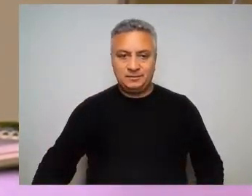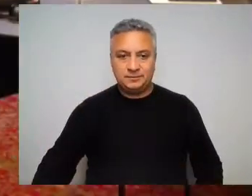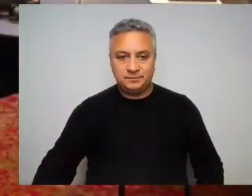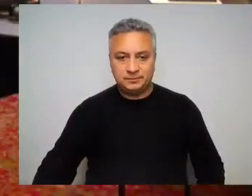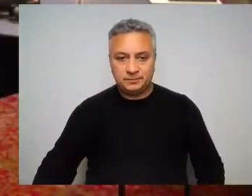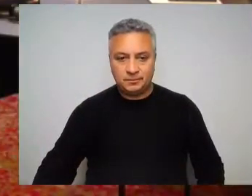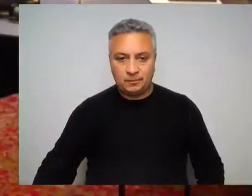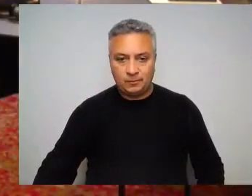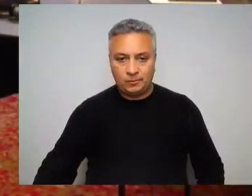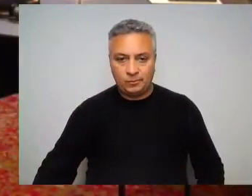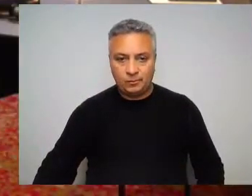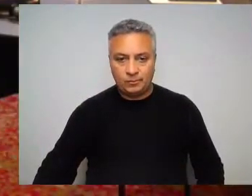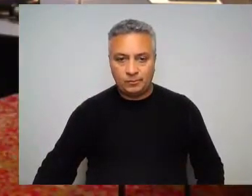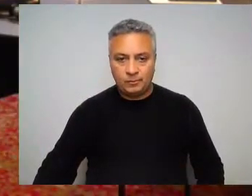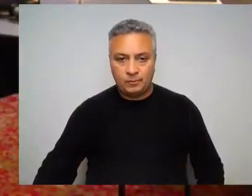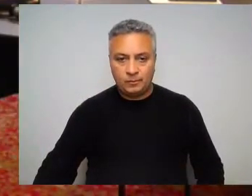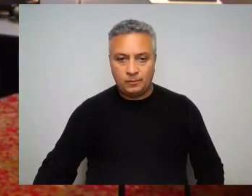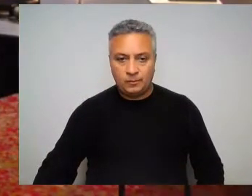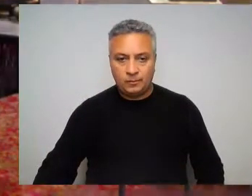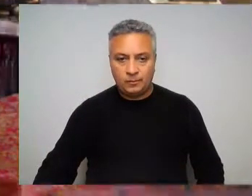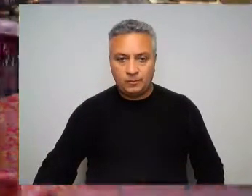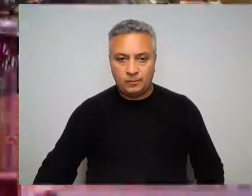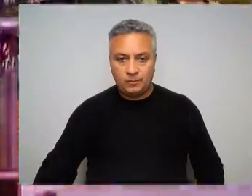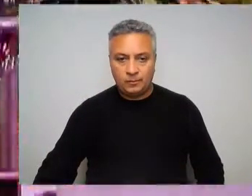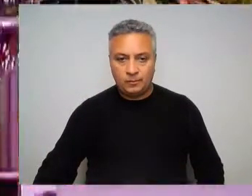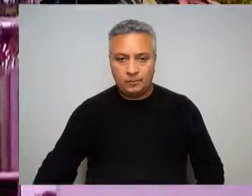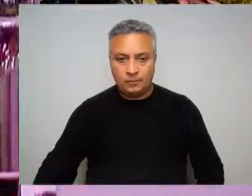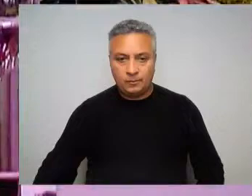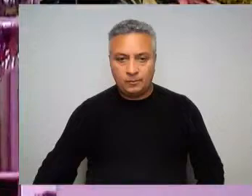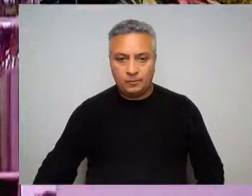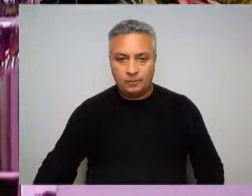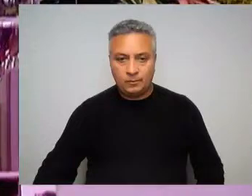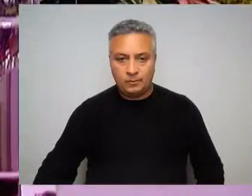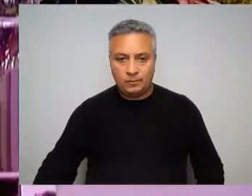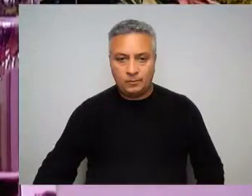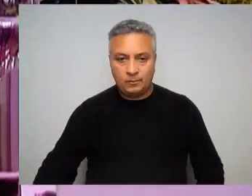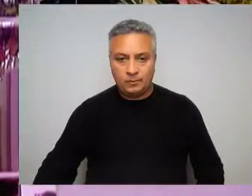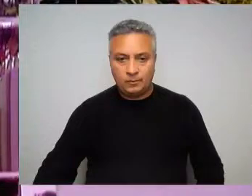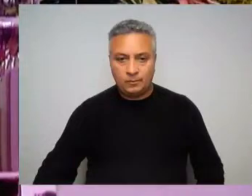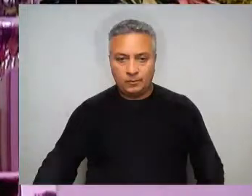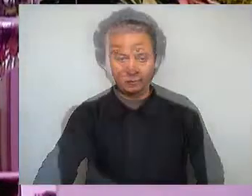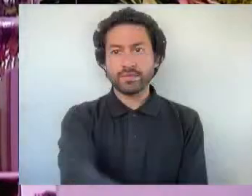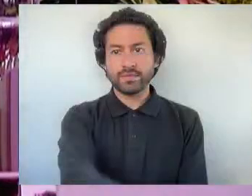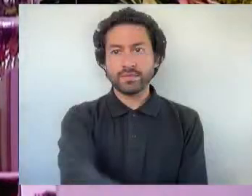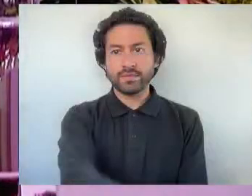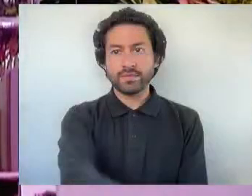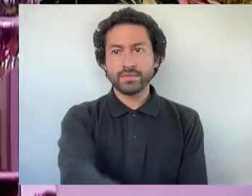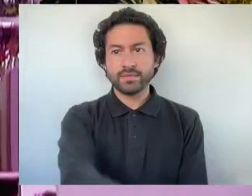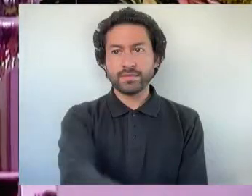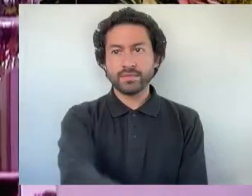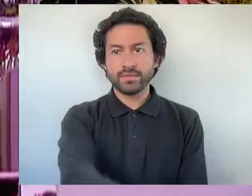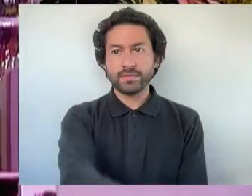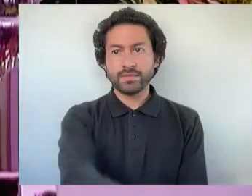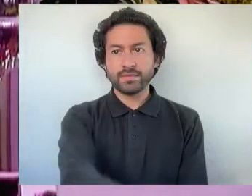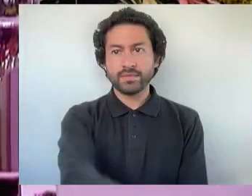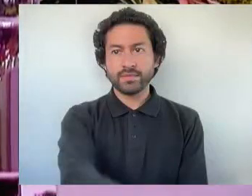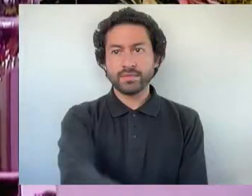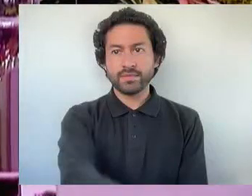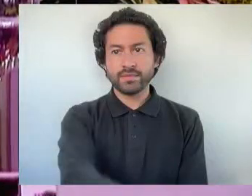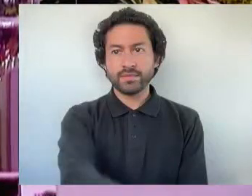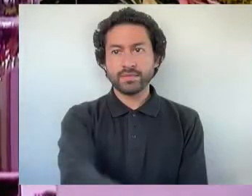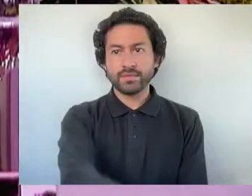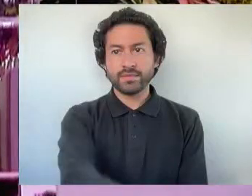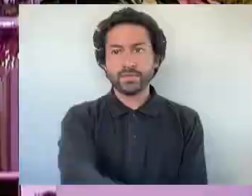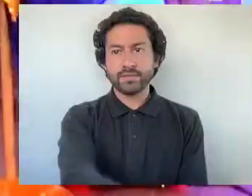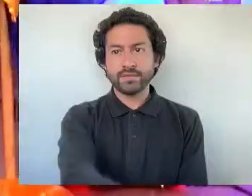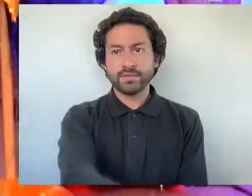Thank you very much, Guillermo. I'll give the floor now to Marva Howell for